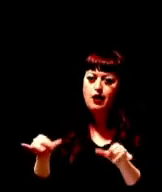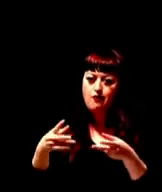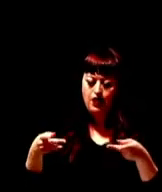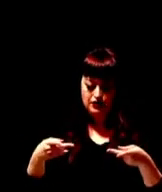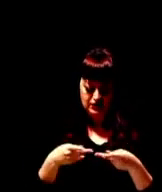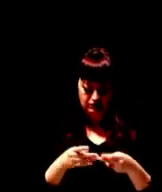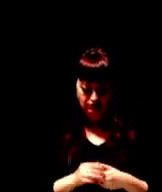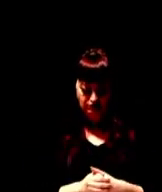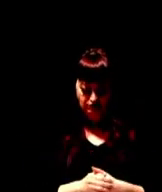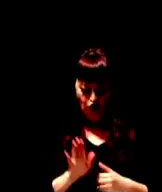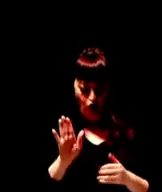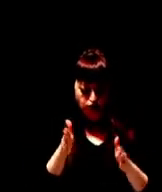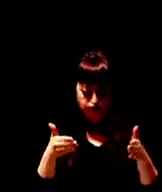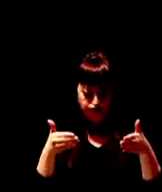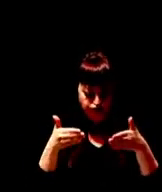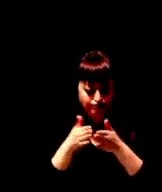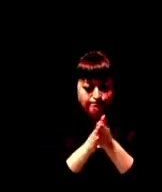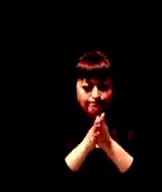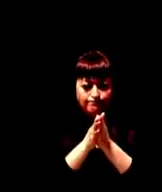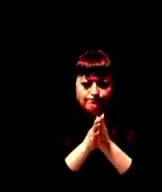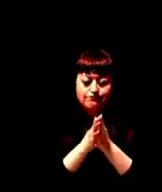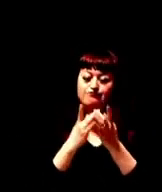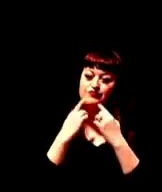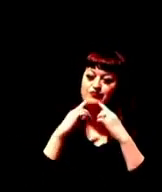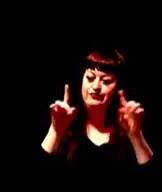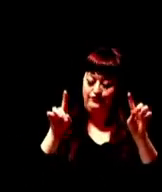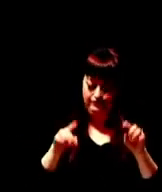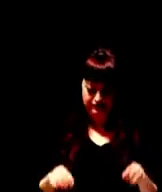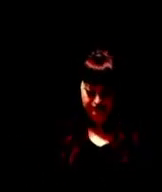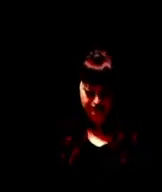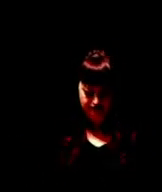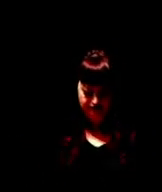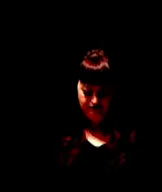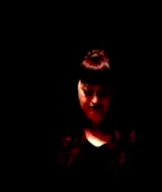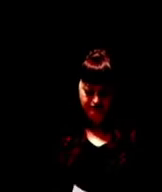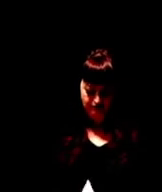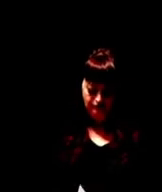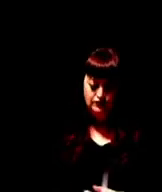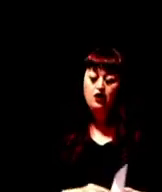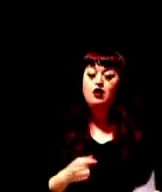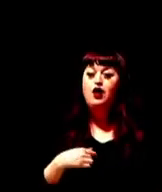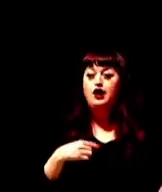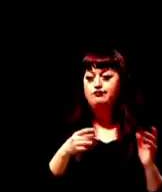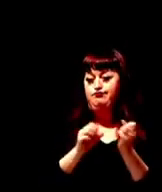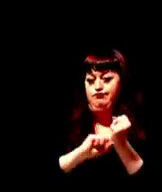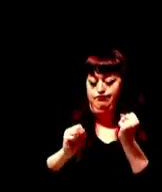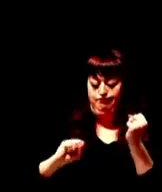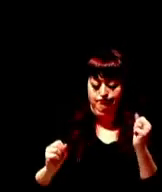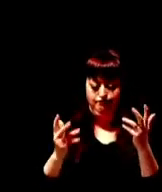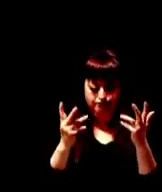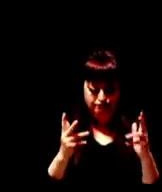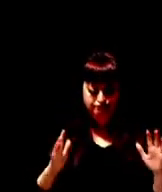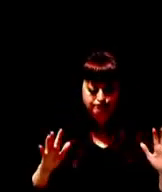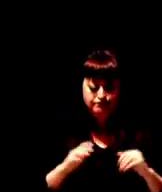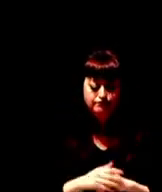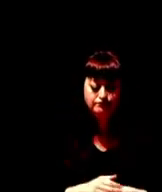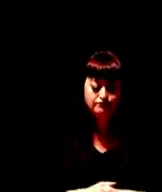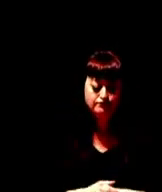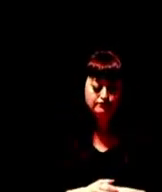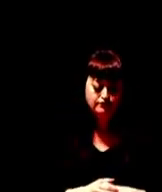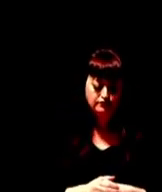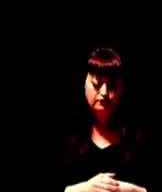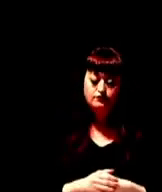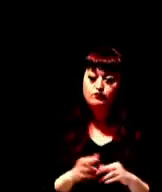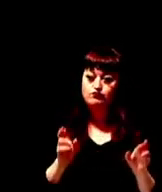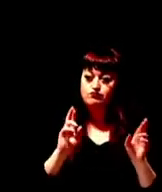and determination as individuals, it's finally paid off. Now that I've rambled on long enough, it is my honor to initiate the beginning